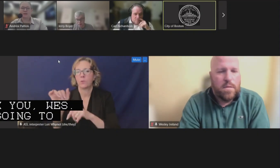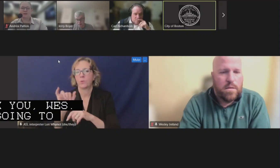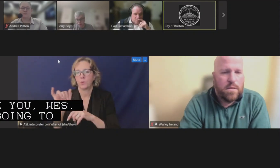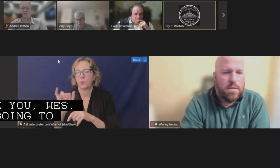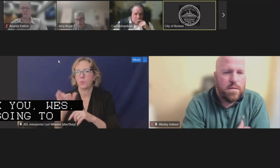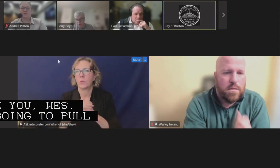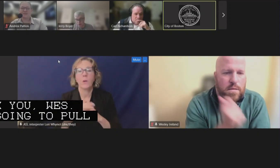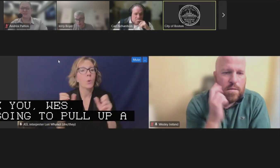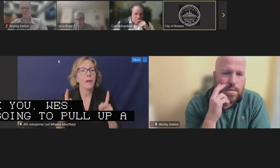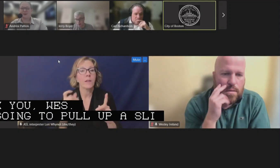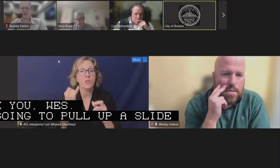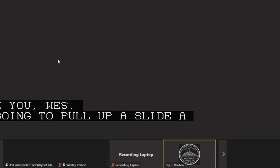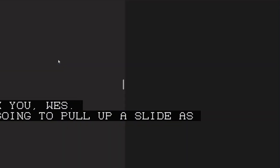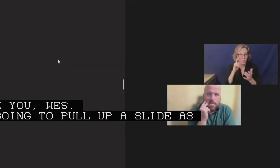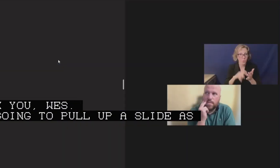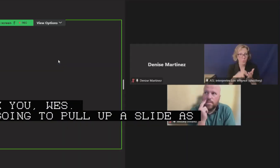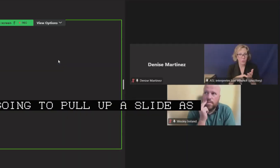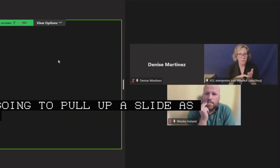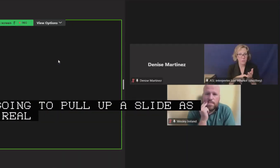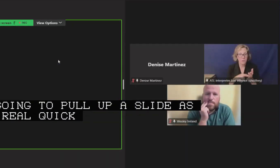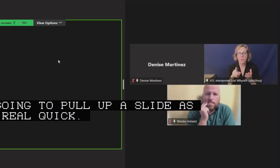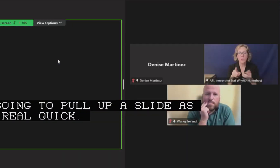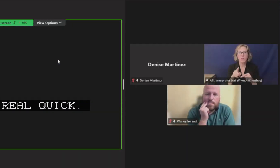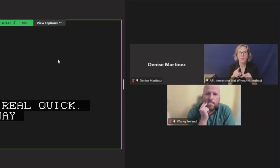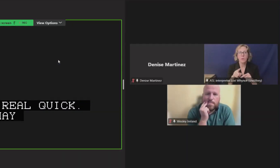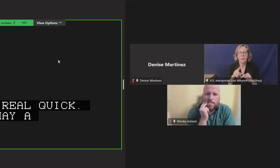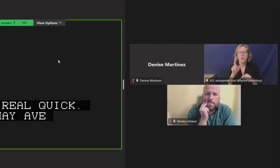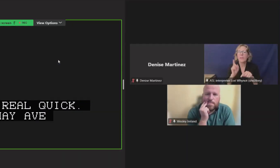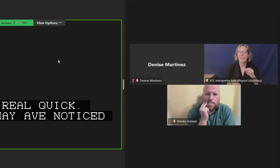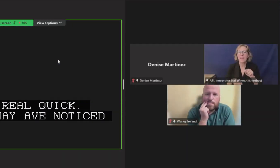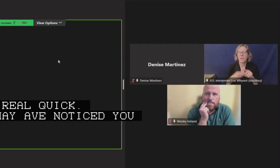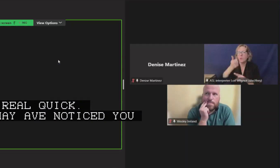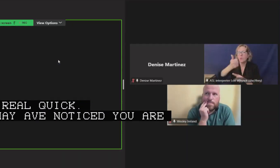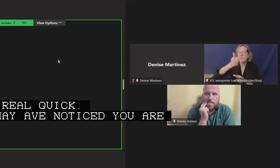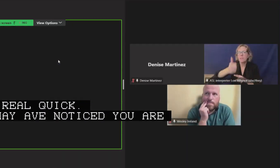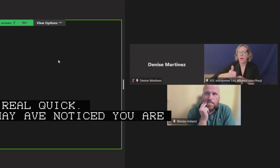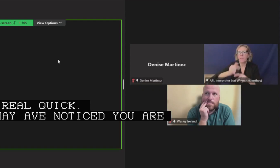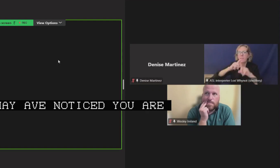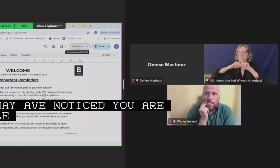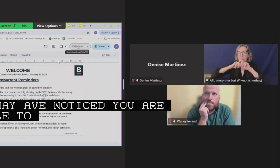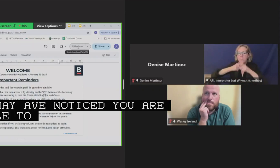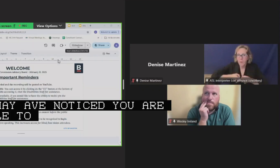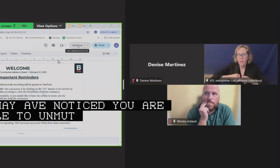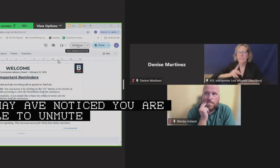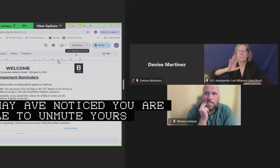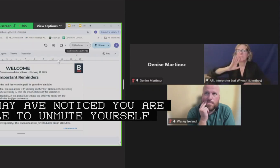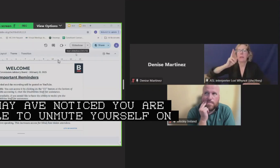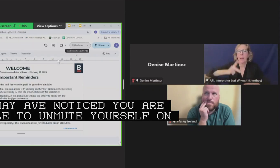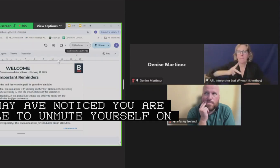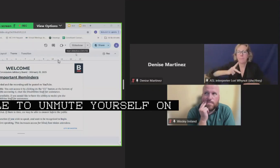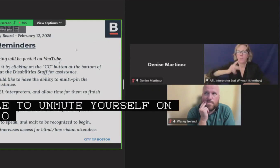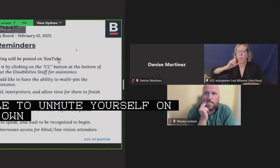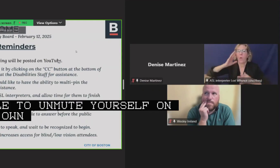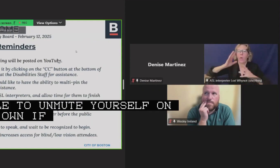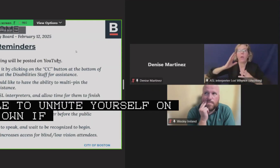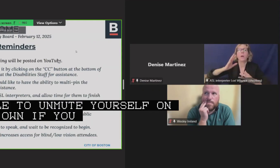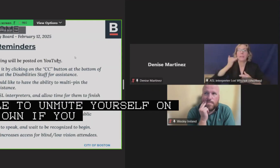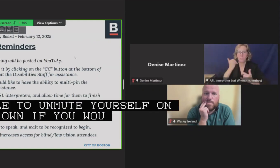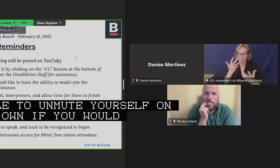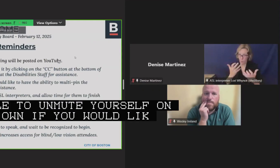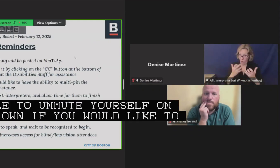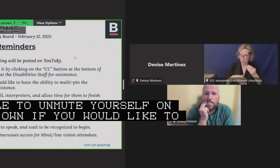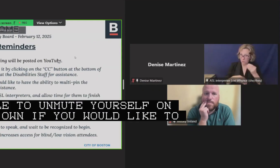You may have noticed you are unable to unmute yourself on your own. If you would like to make a public comment, please use the raise